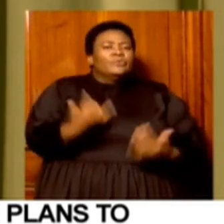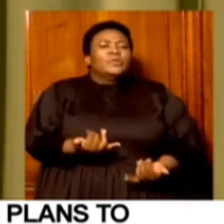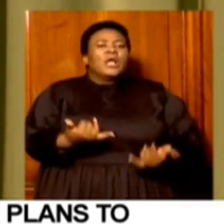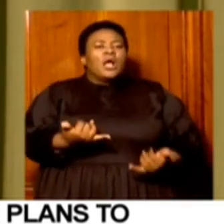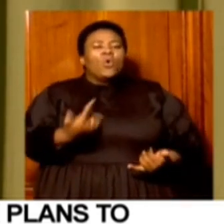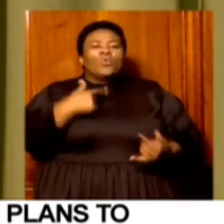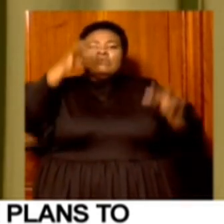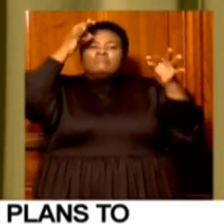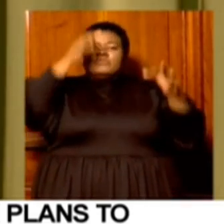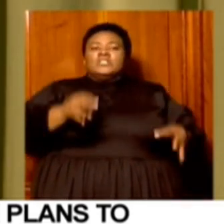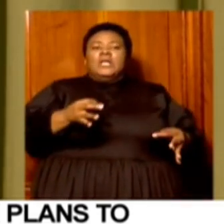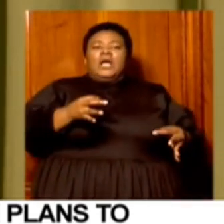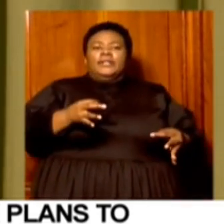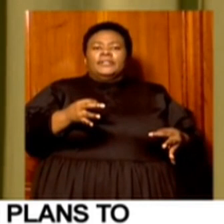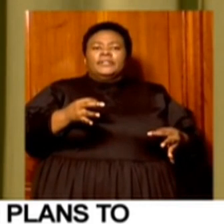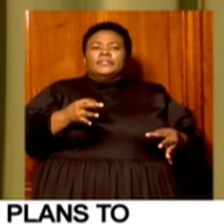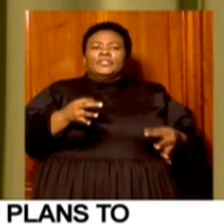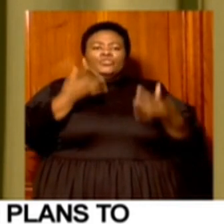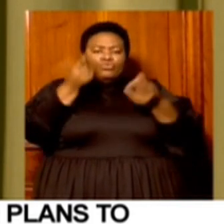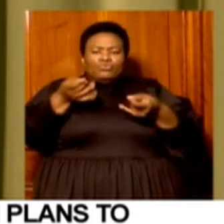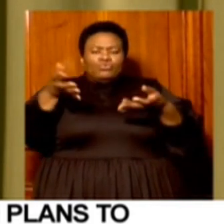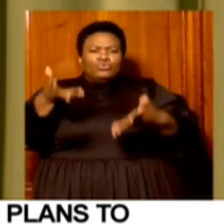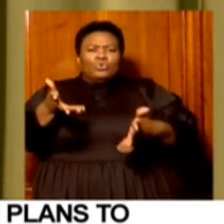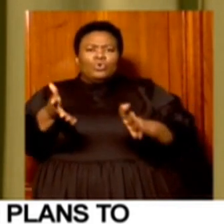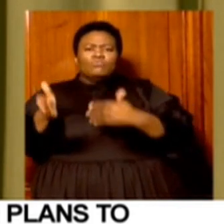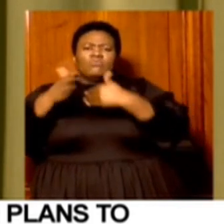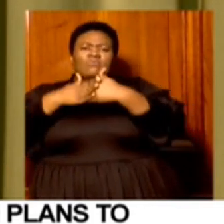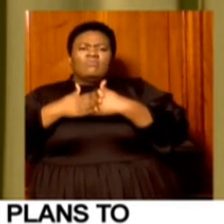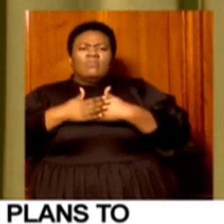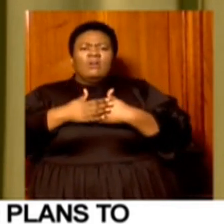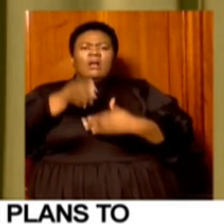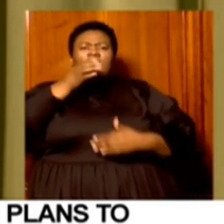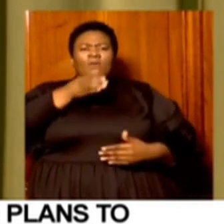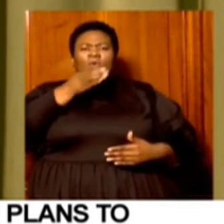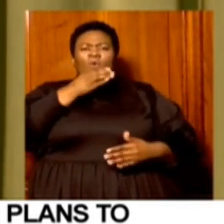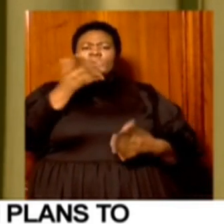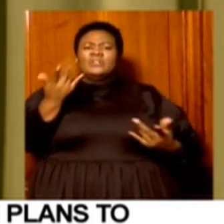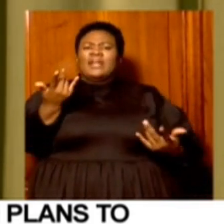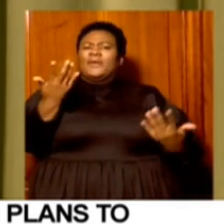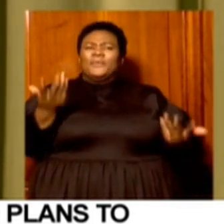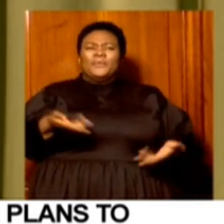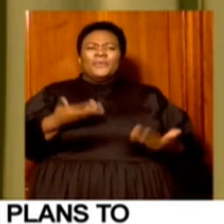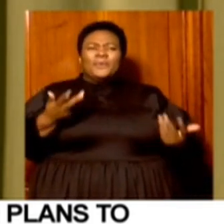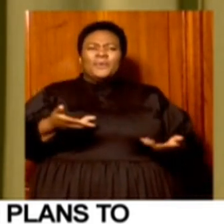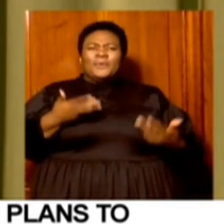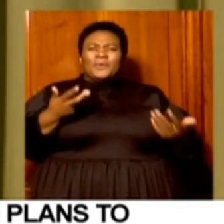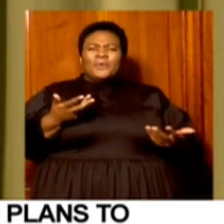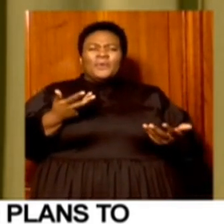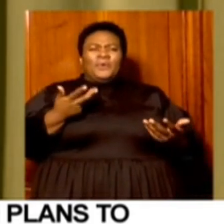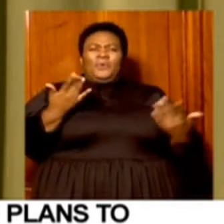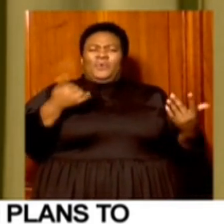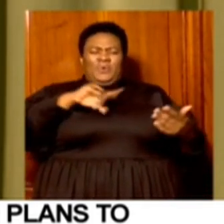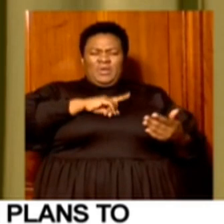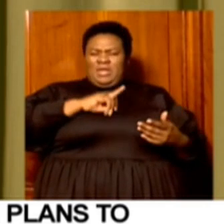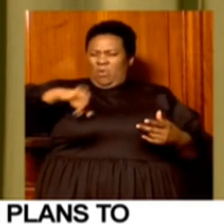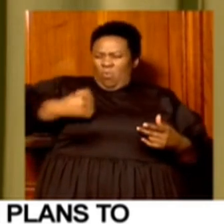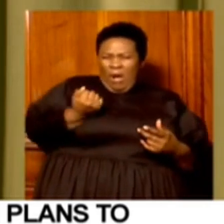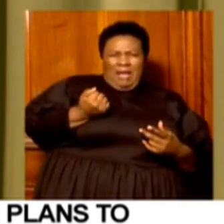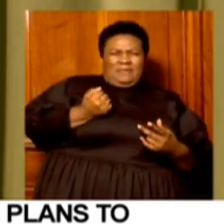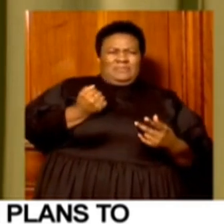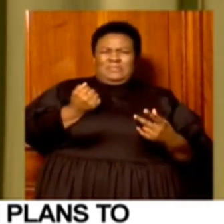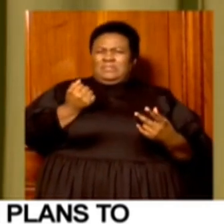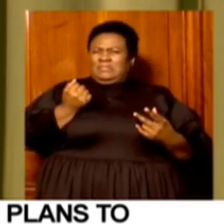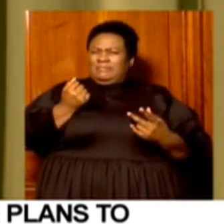then we tend to be violent and even injure our next of kin, our wives in